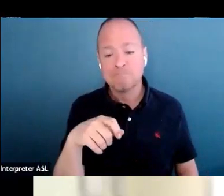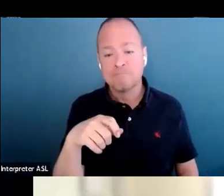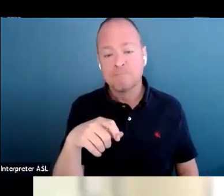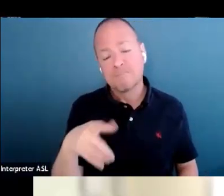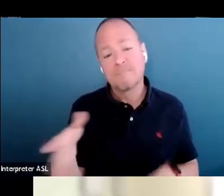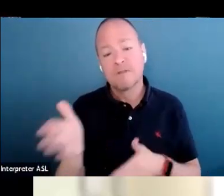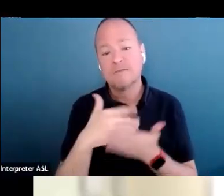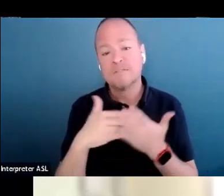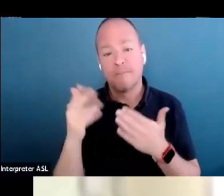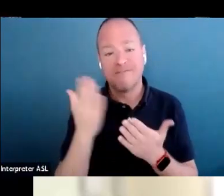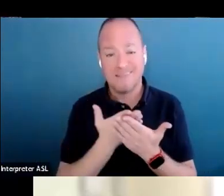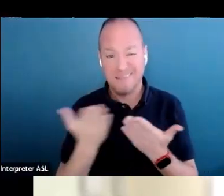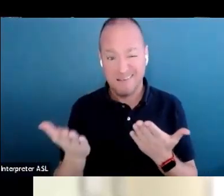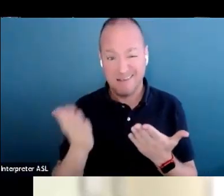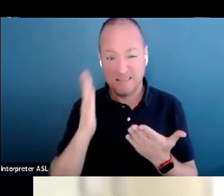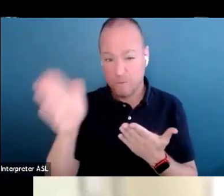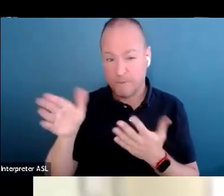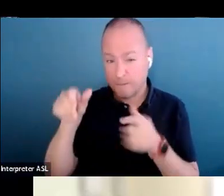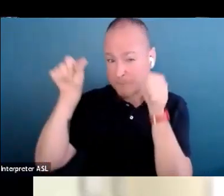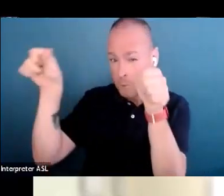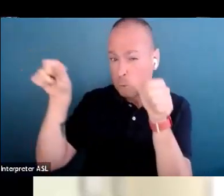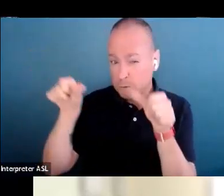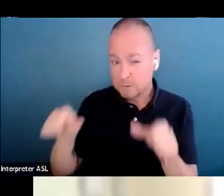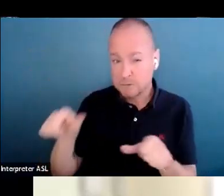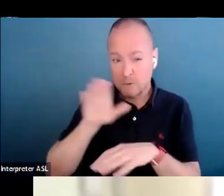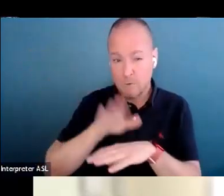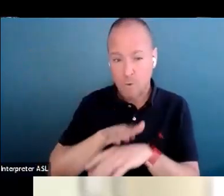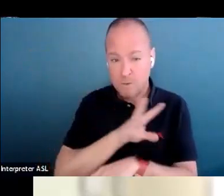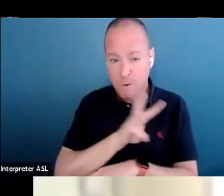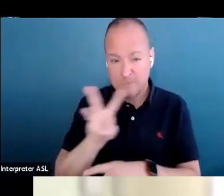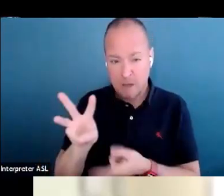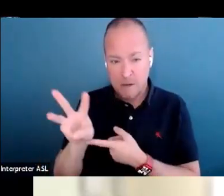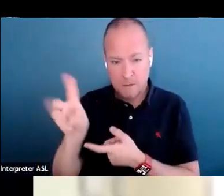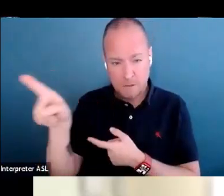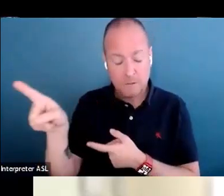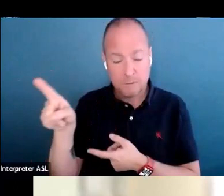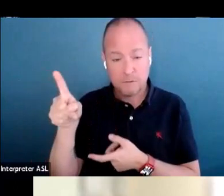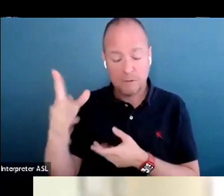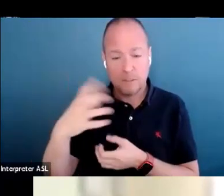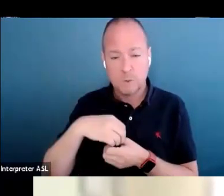some of the things that we'll be posting on the page include